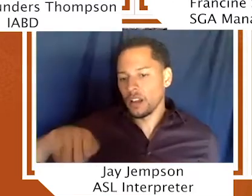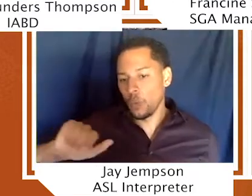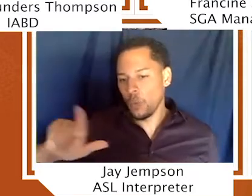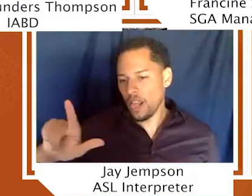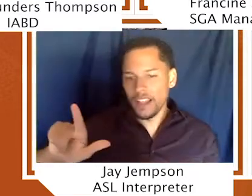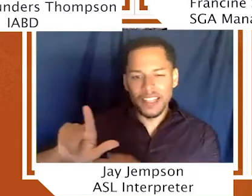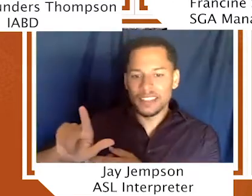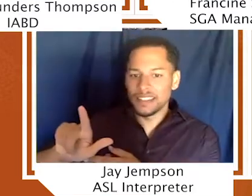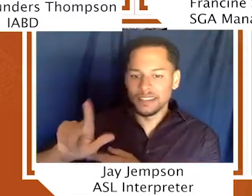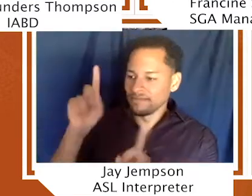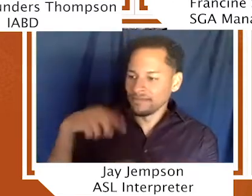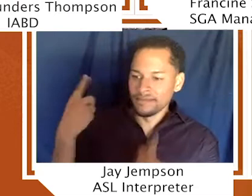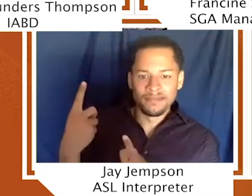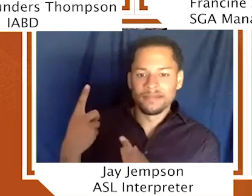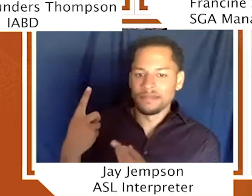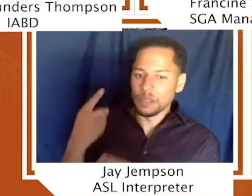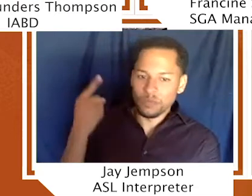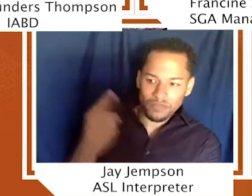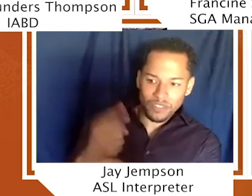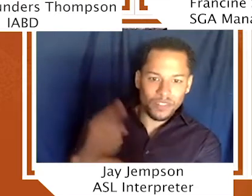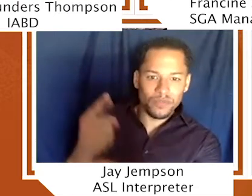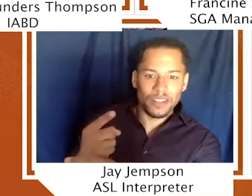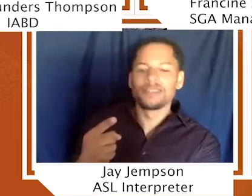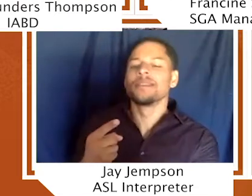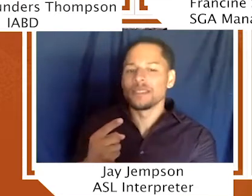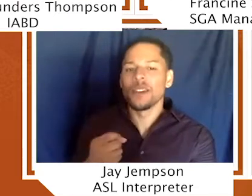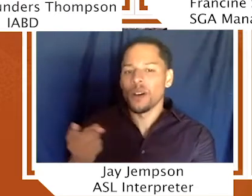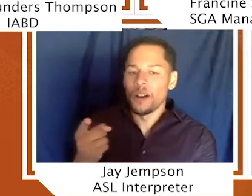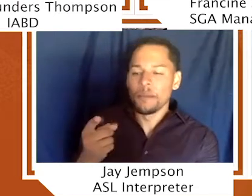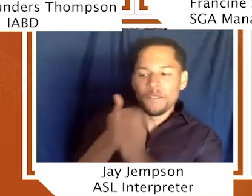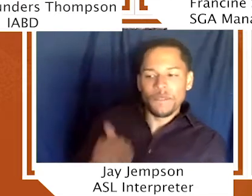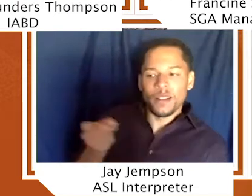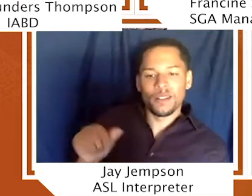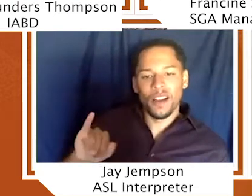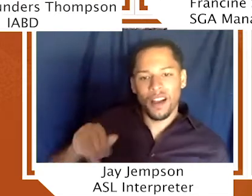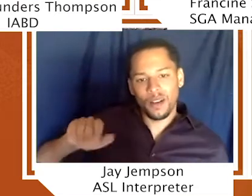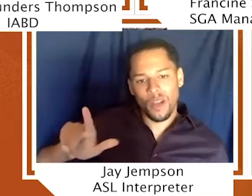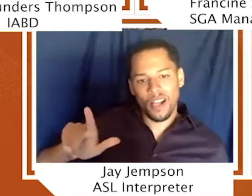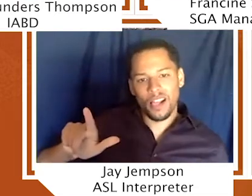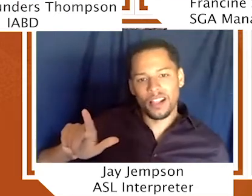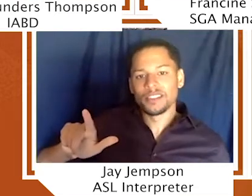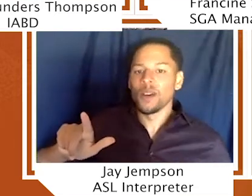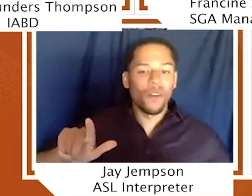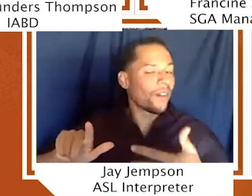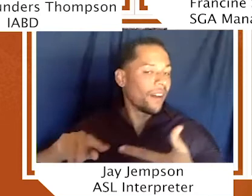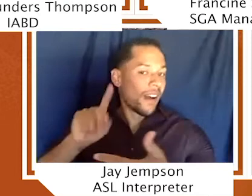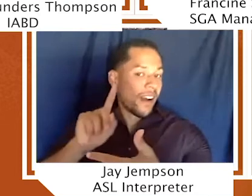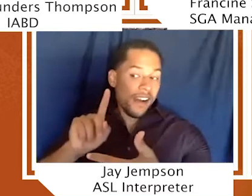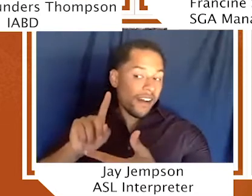could. Hey, we're gonna go for two. All right, come on, IQL. I'm rolling with number one. Never been to